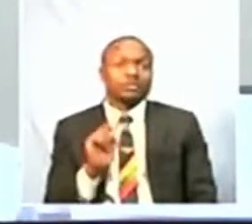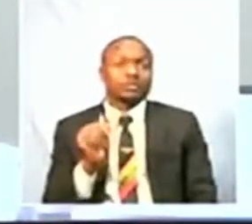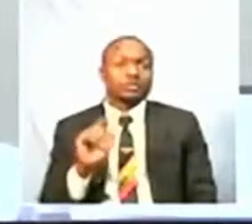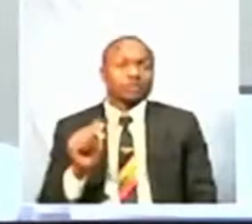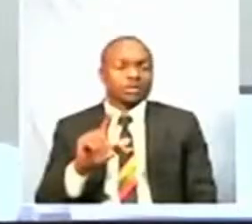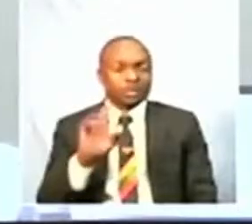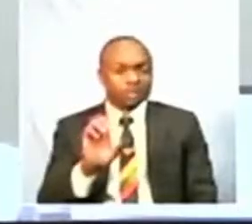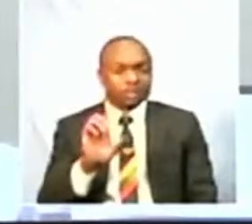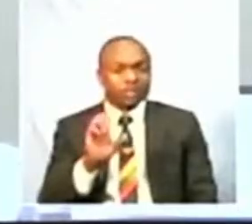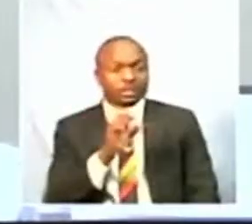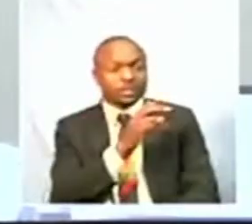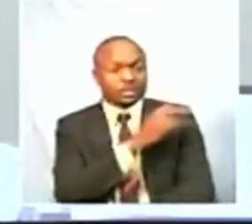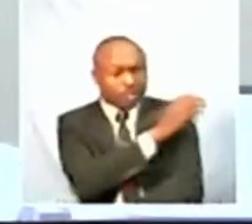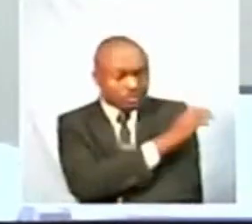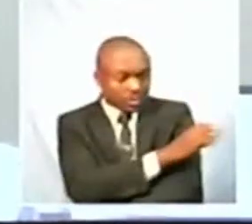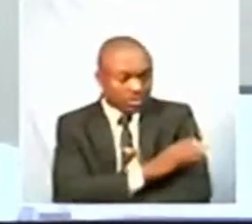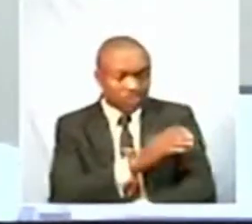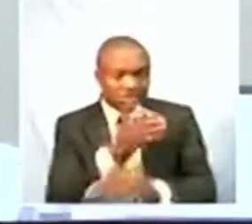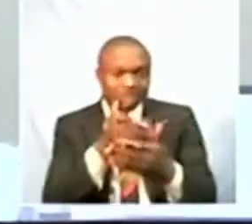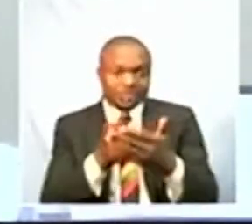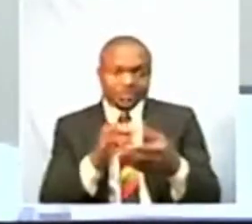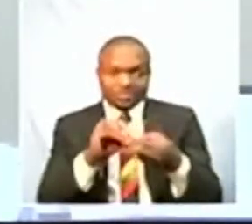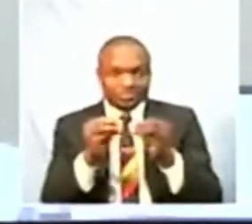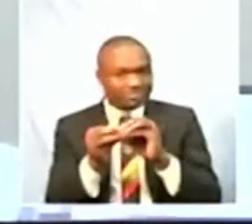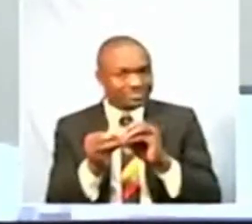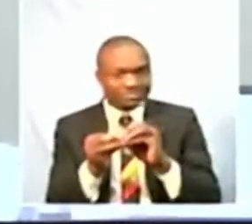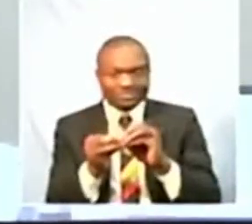When you look at even the figures, these were not